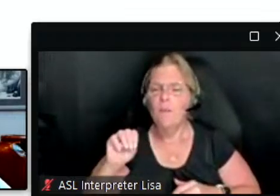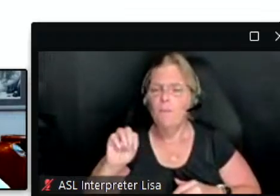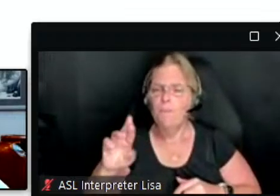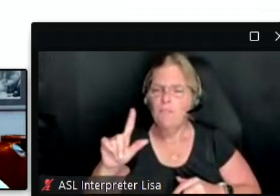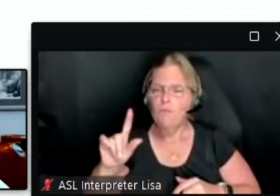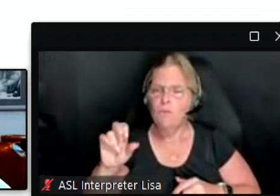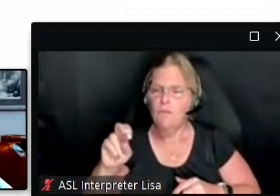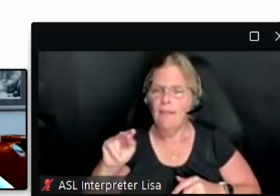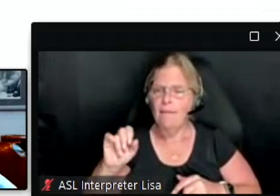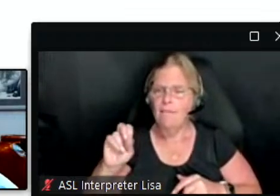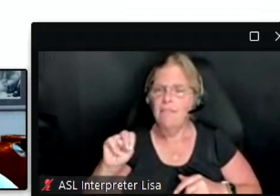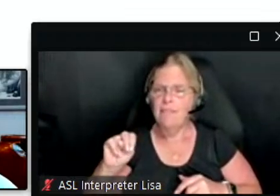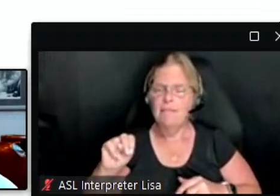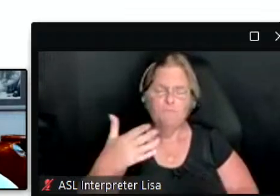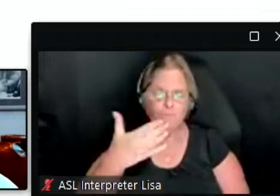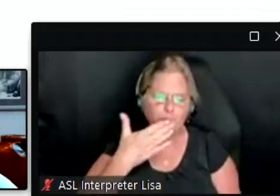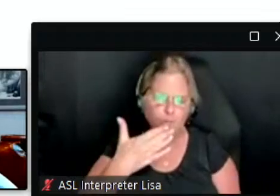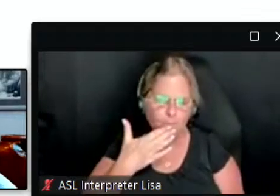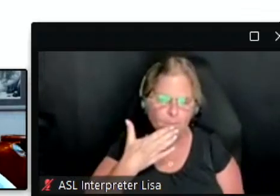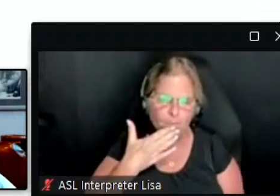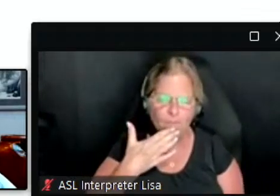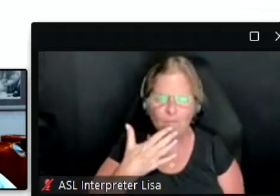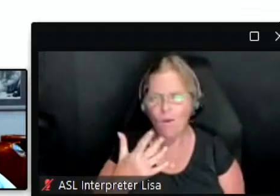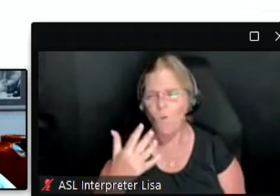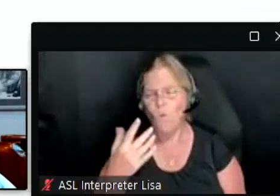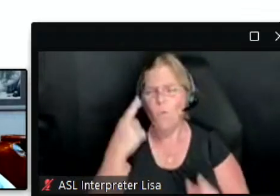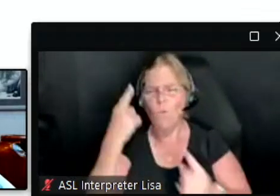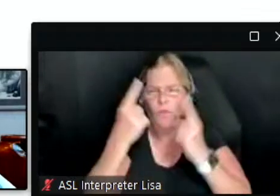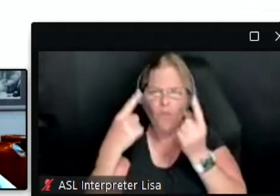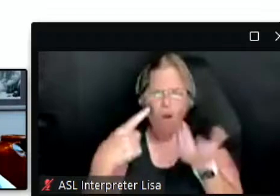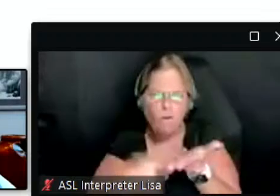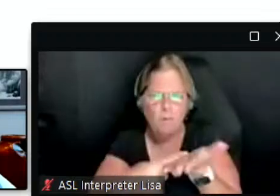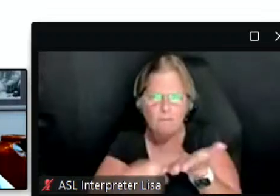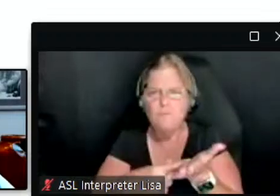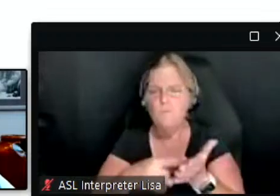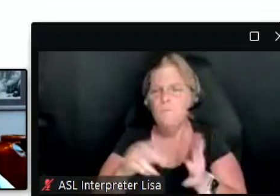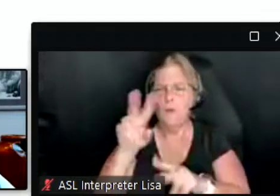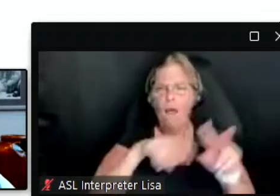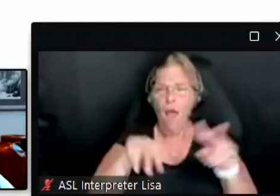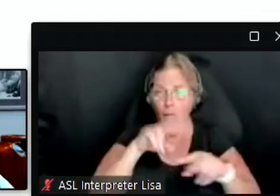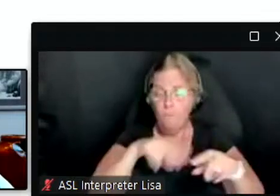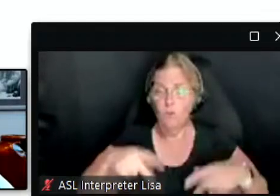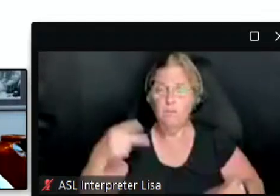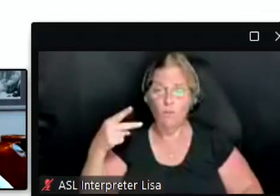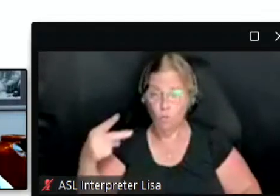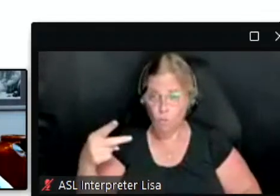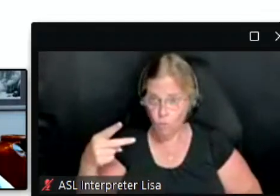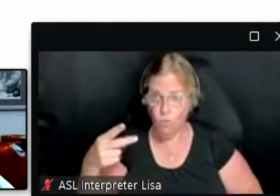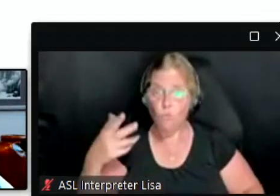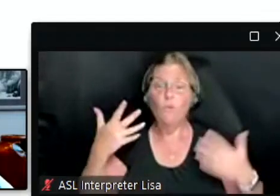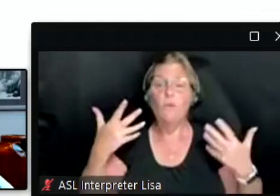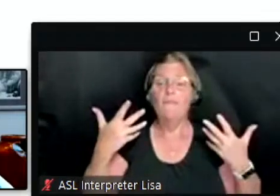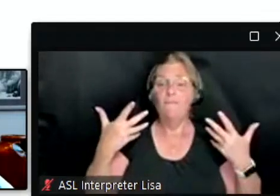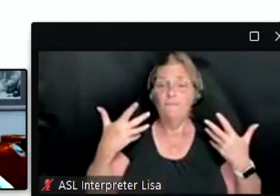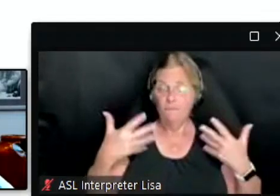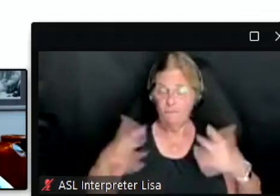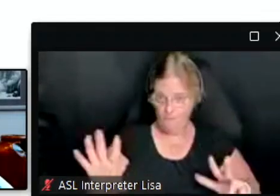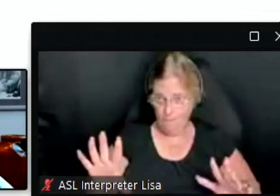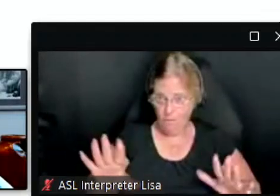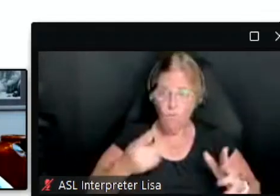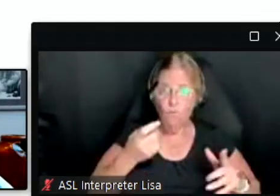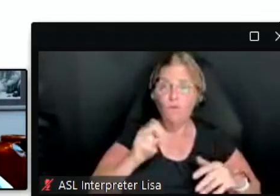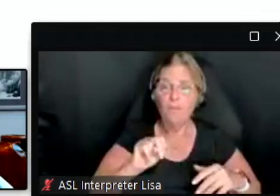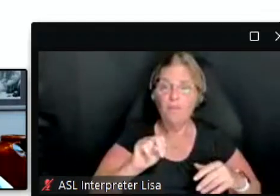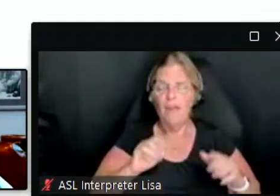one of really thoughtful conversations, 2 observations, and then we're going to transition to back to